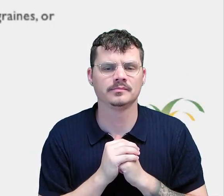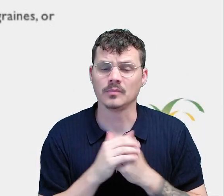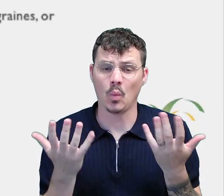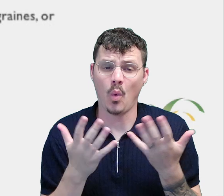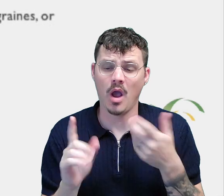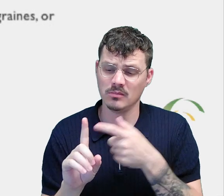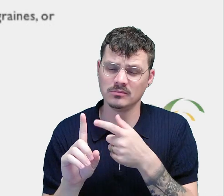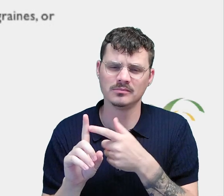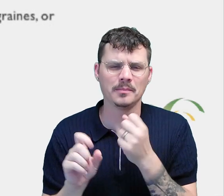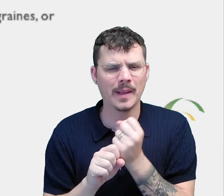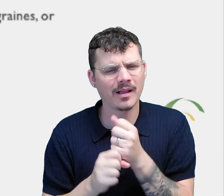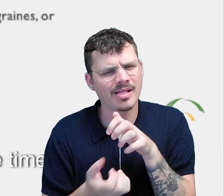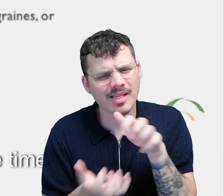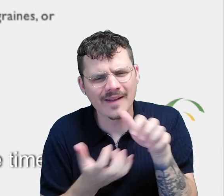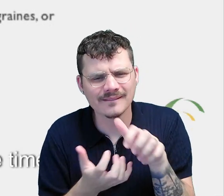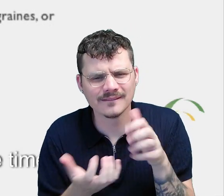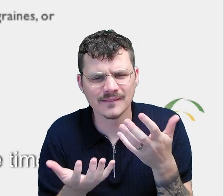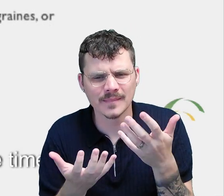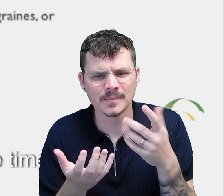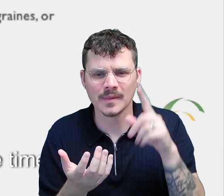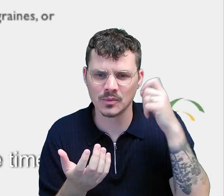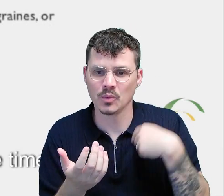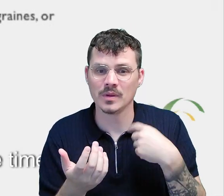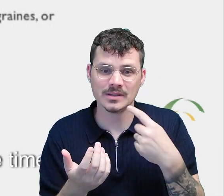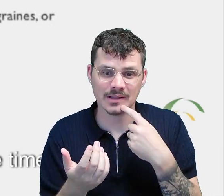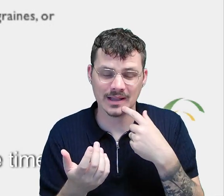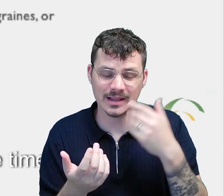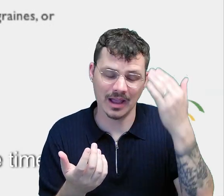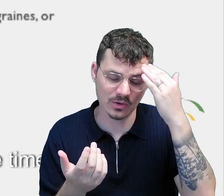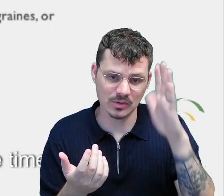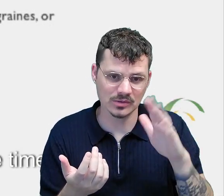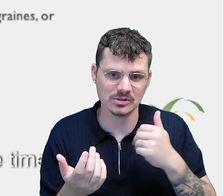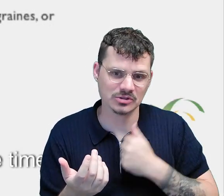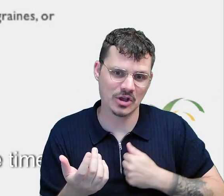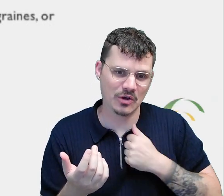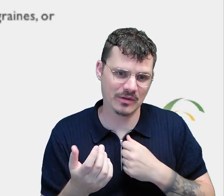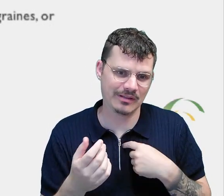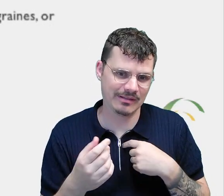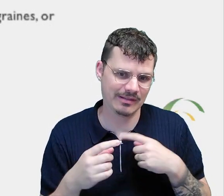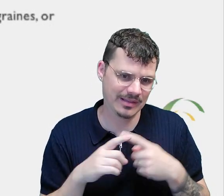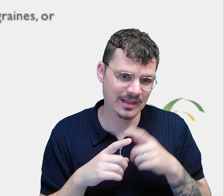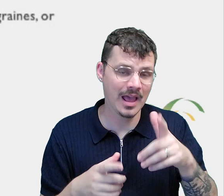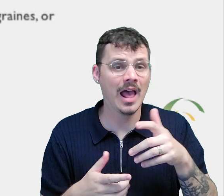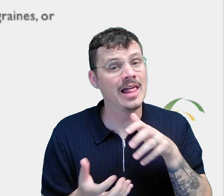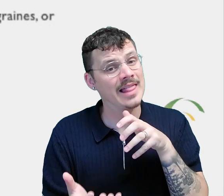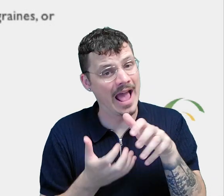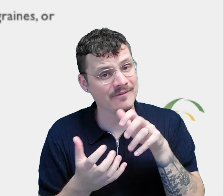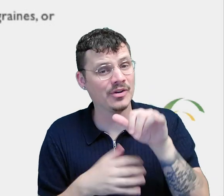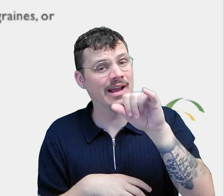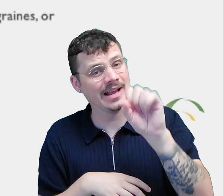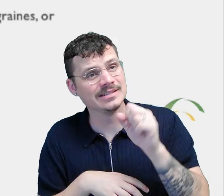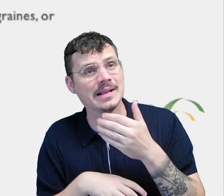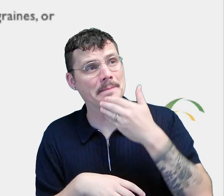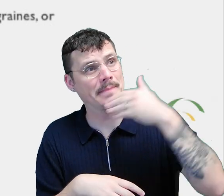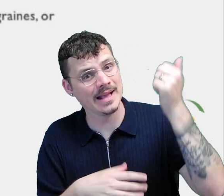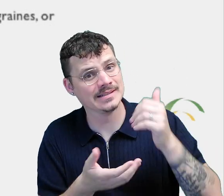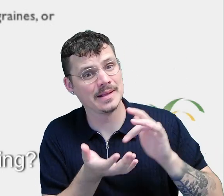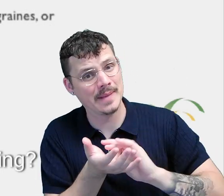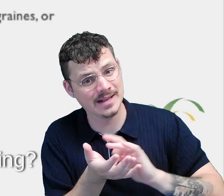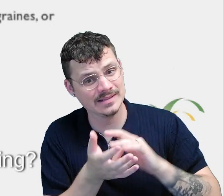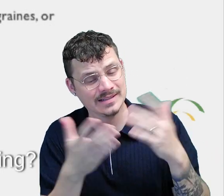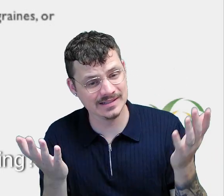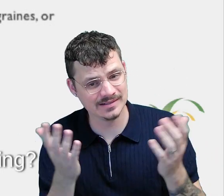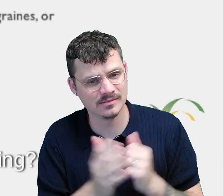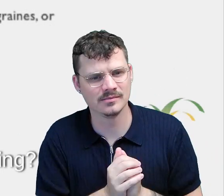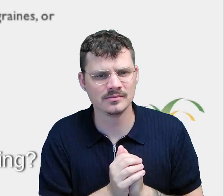What makes the person laugh? Because what do we say? Sorry, cliche time. Laughter is the best medicine.